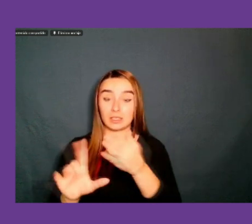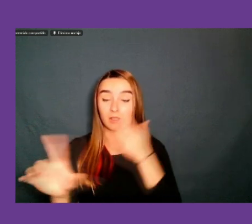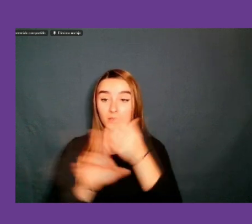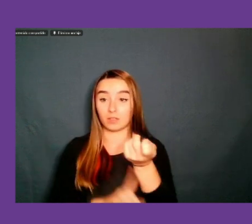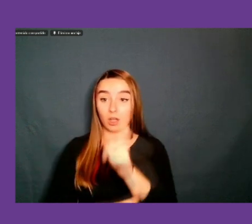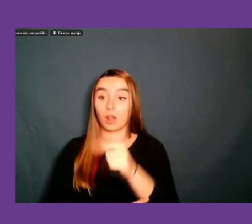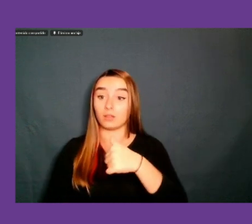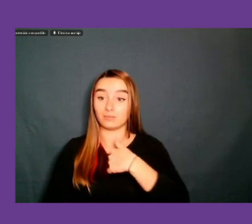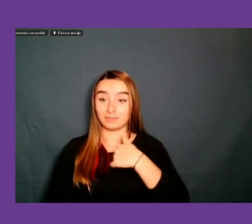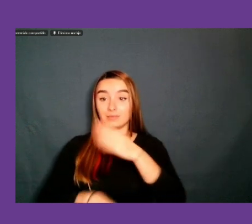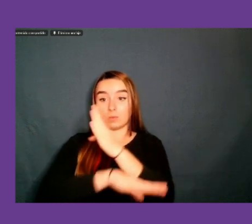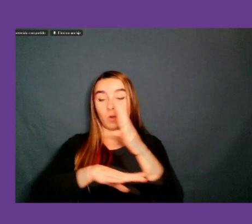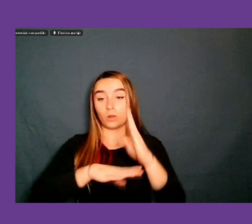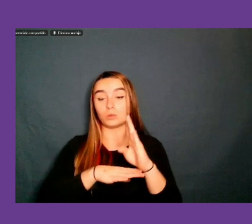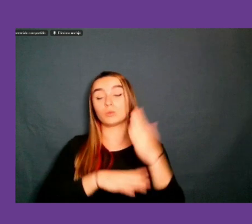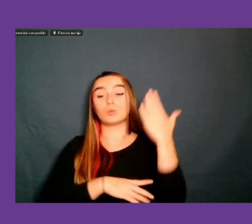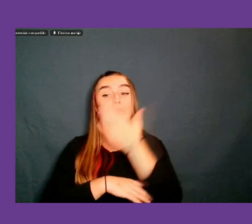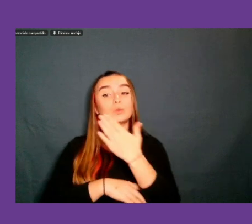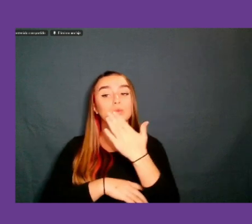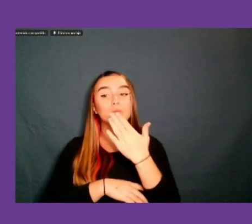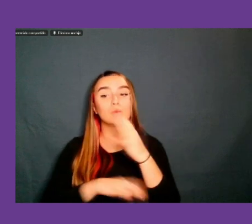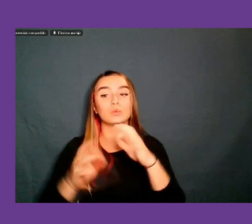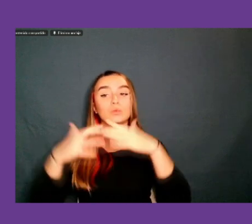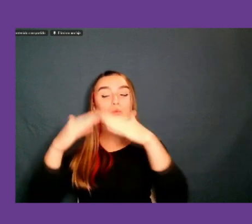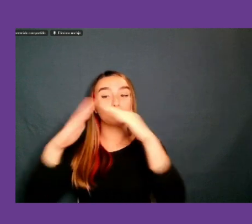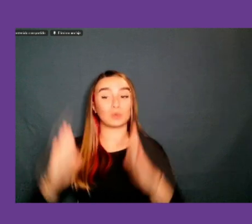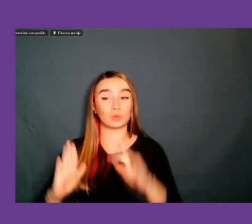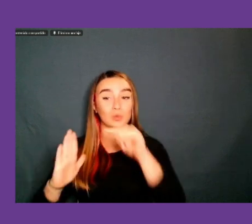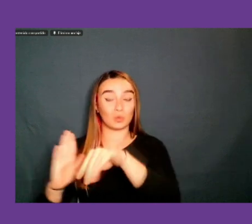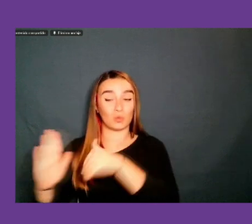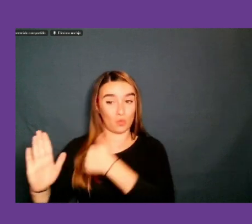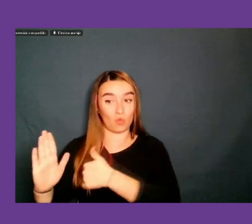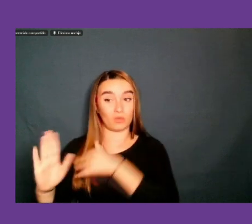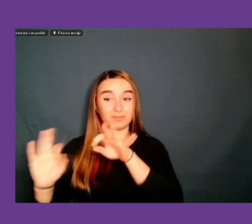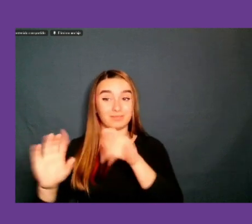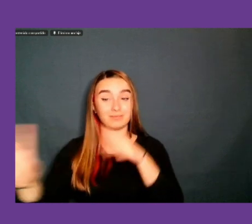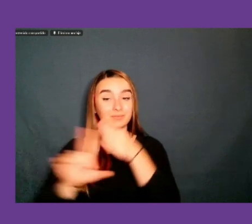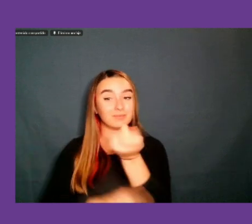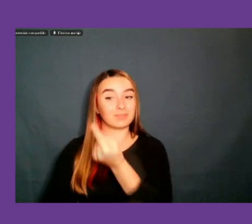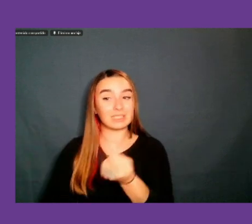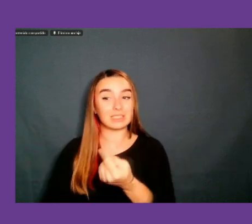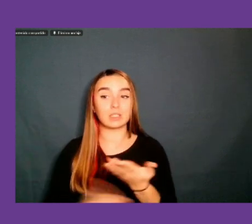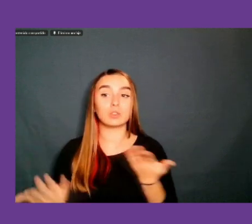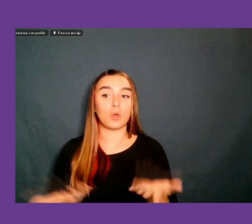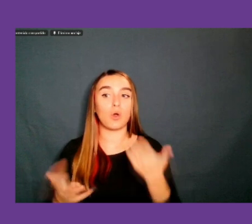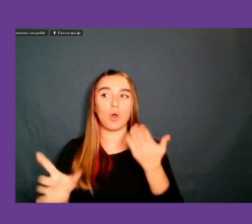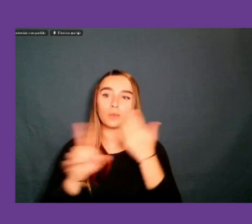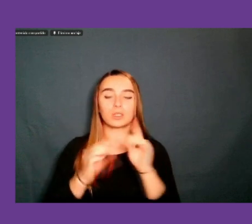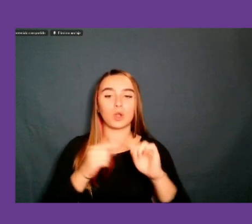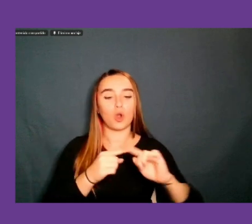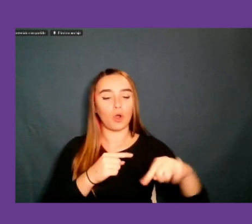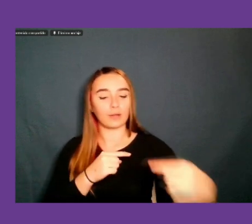of design, which is important for me. So to explain also better what are the consequences